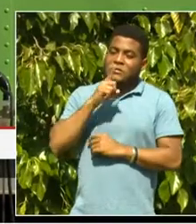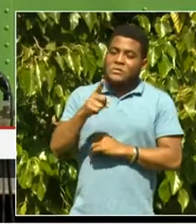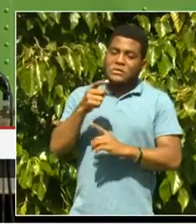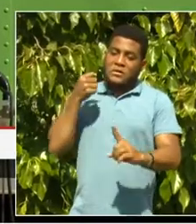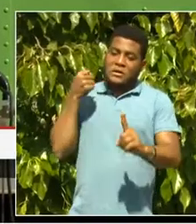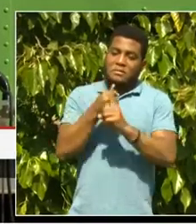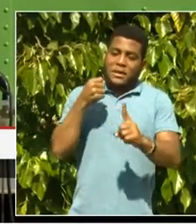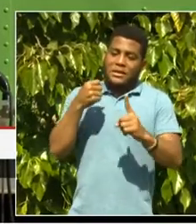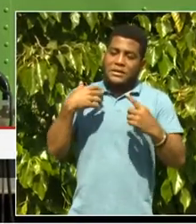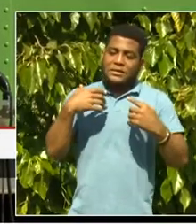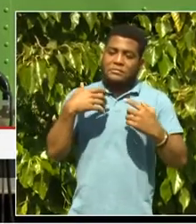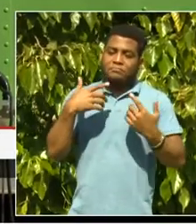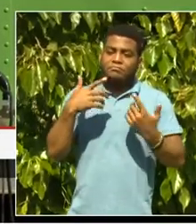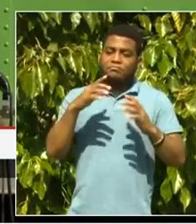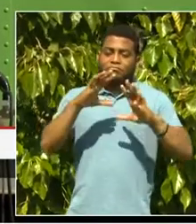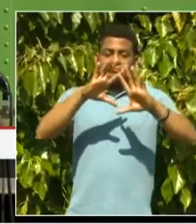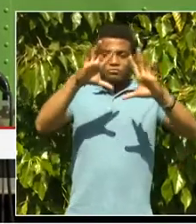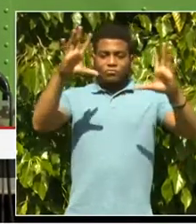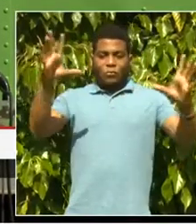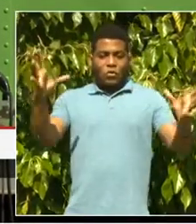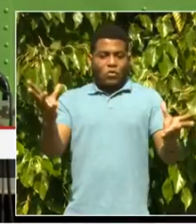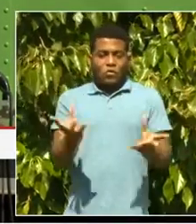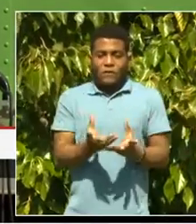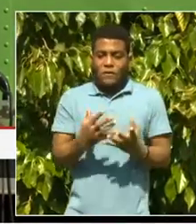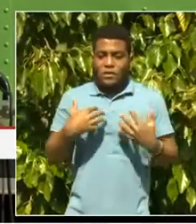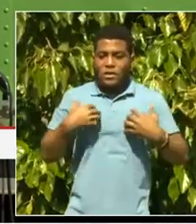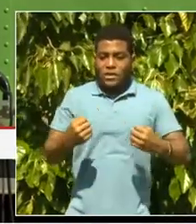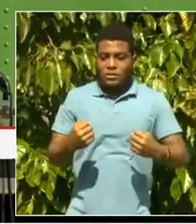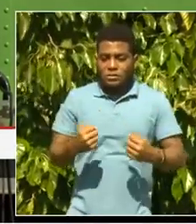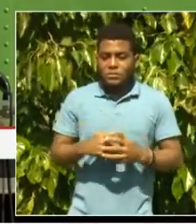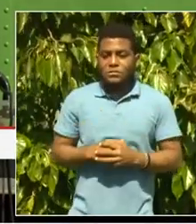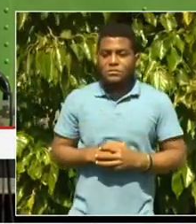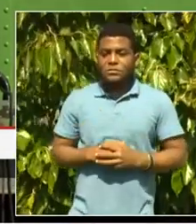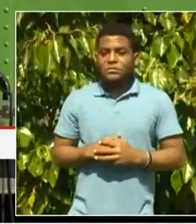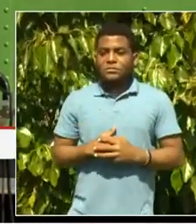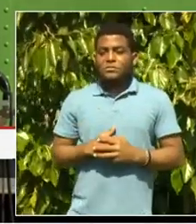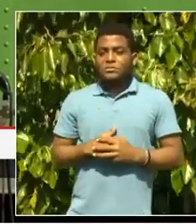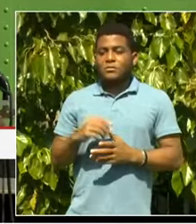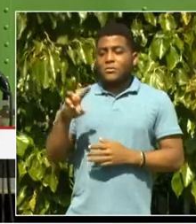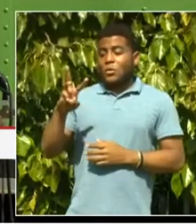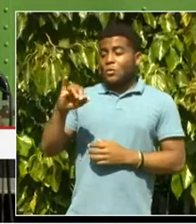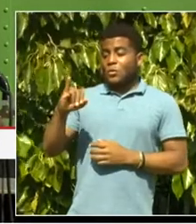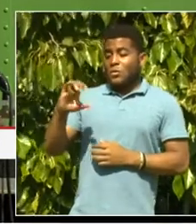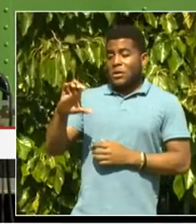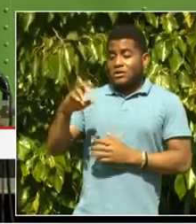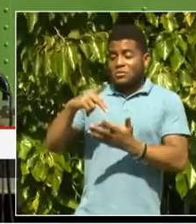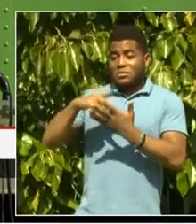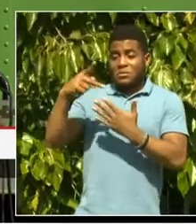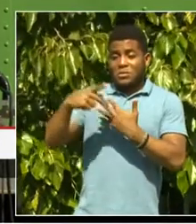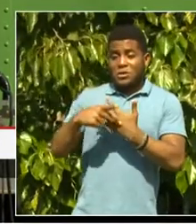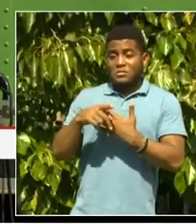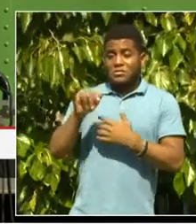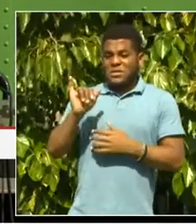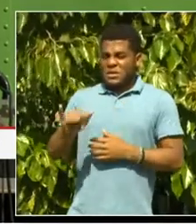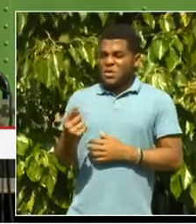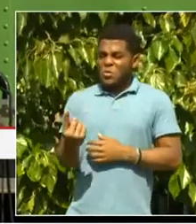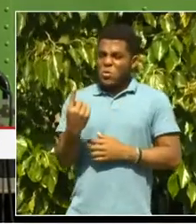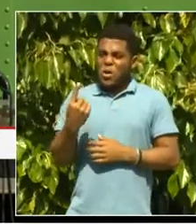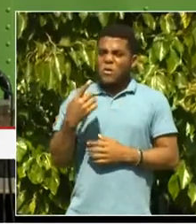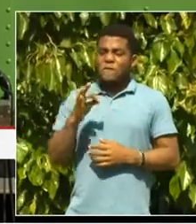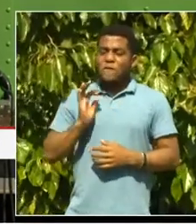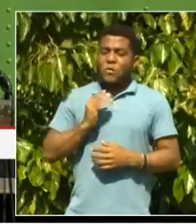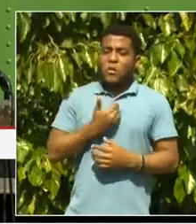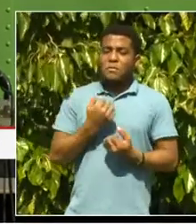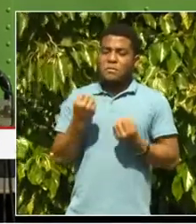key drivers of health in our health equity report. The WIC program is one of many programs that we operate.